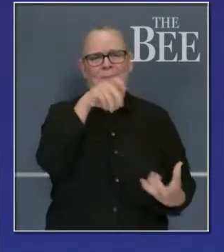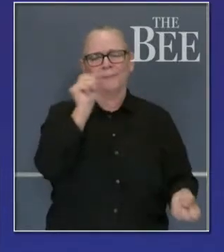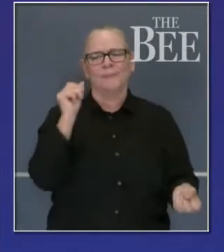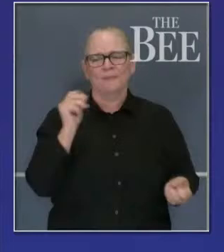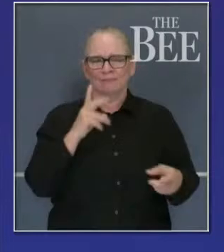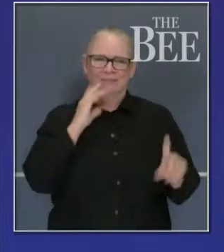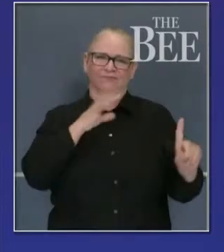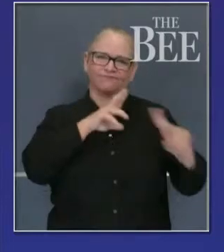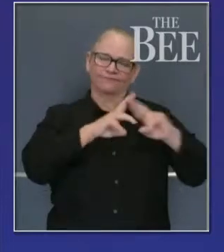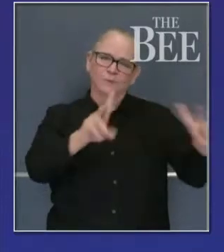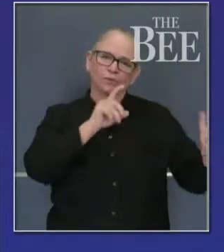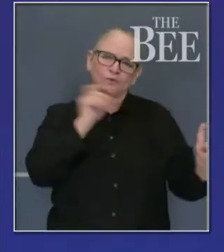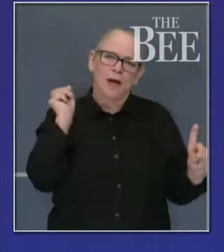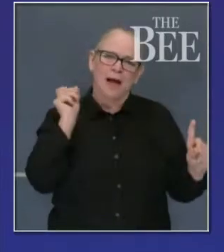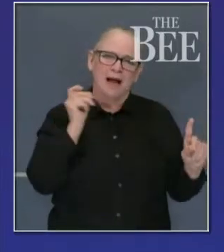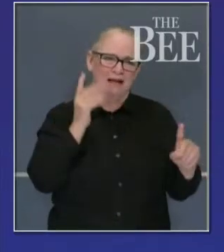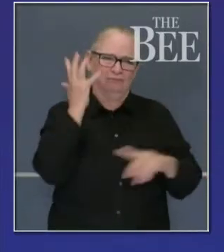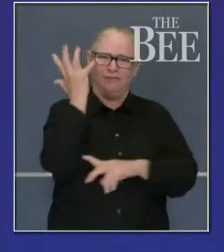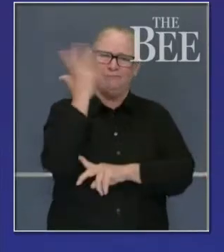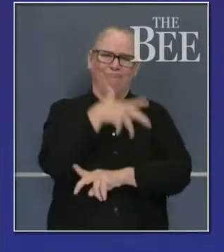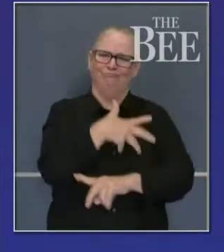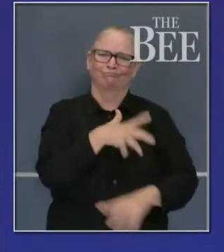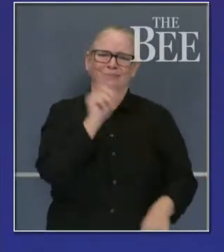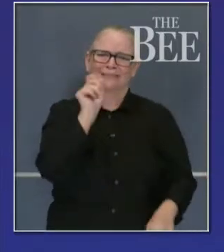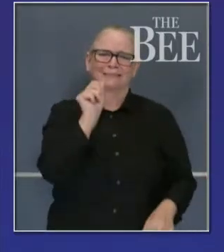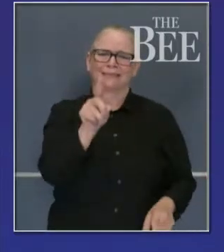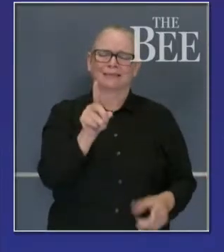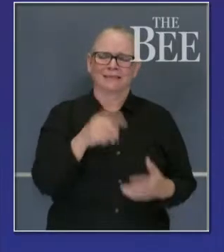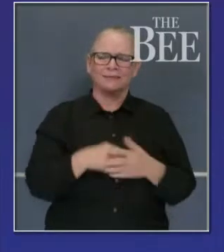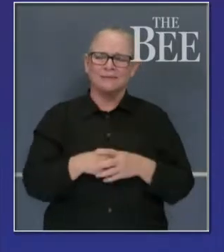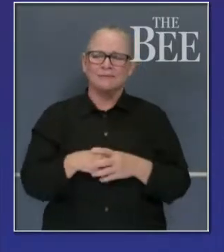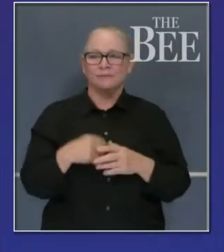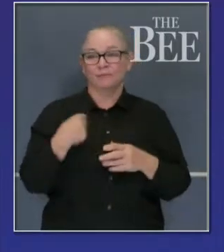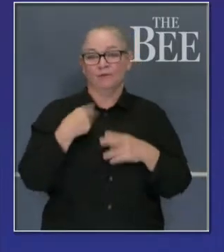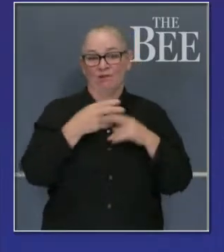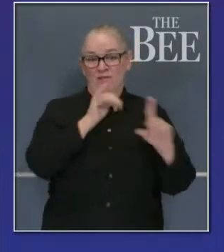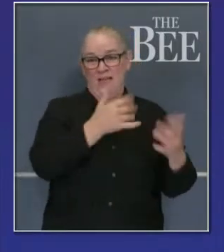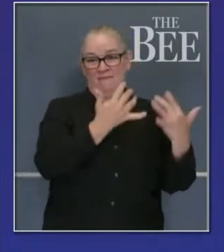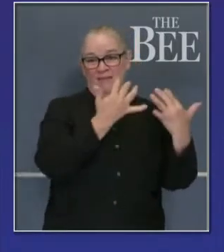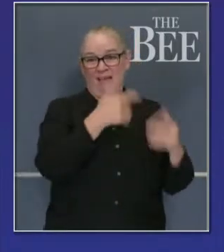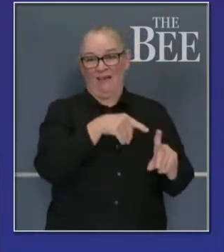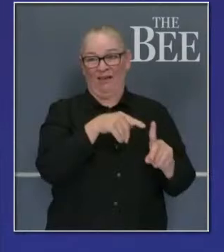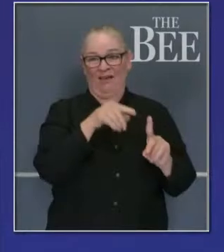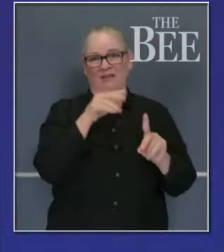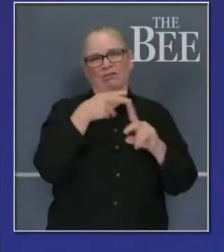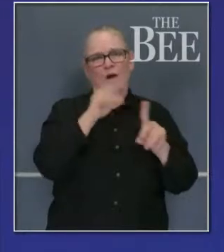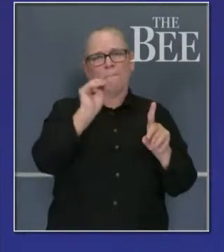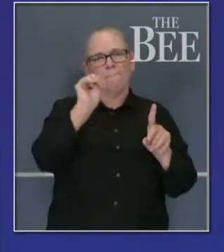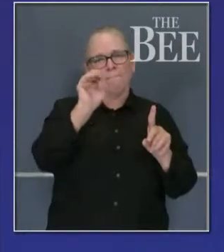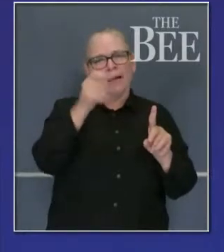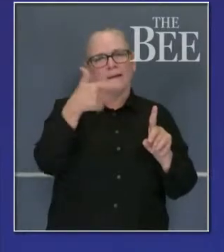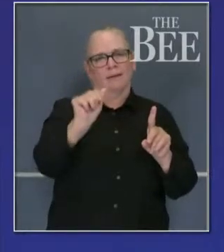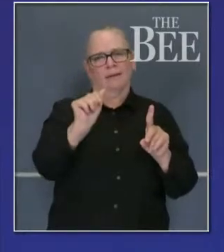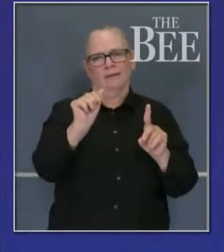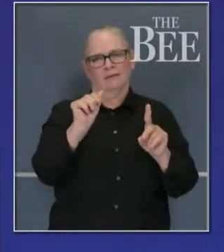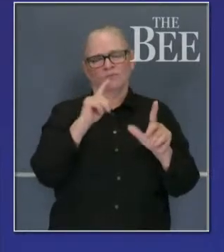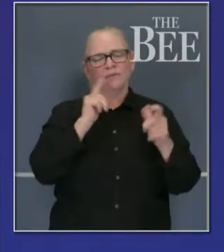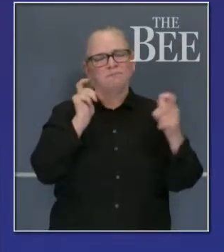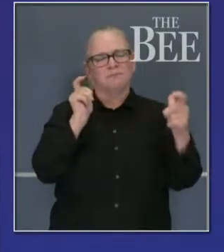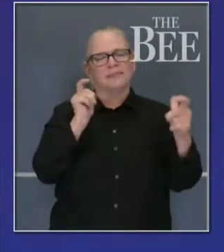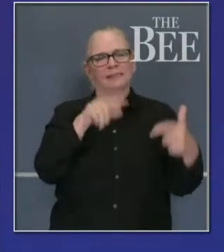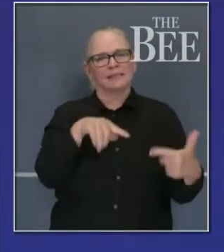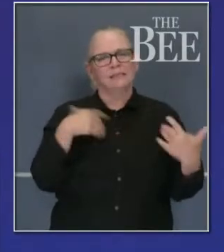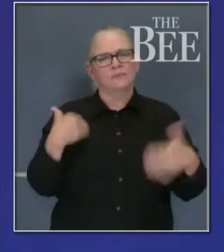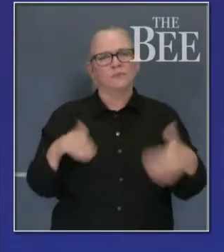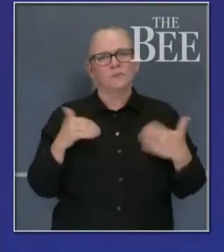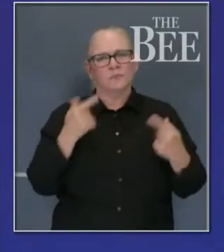now referring to over and over again as mega fires. And so the creek fire remains top of mind, top of concern. We were out